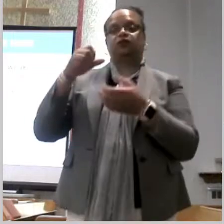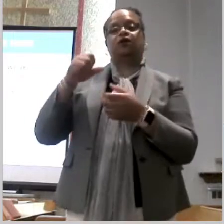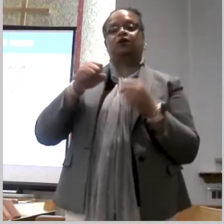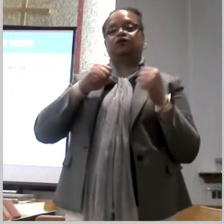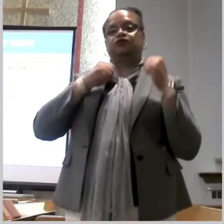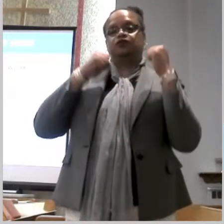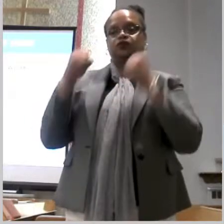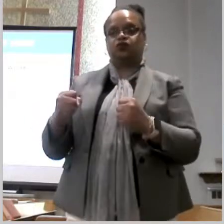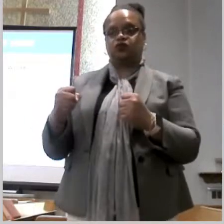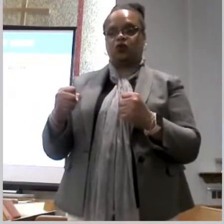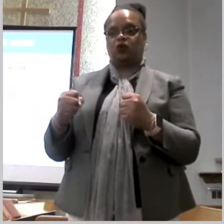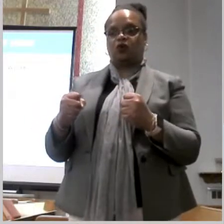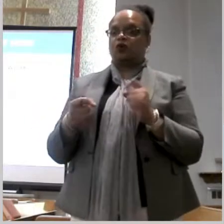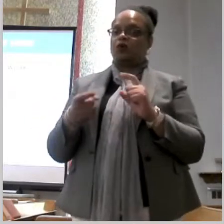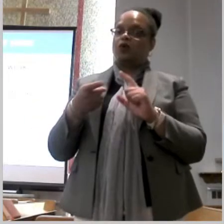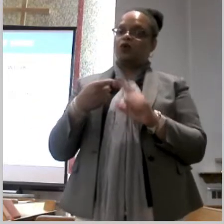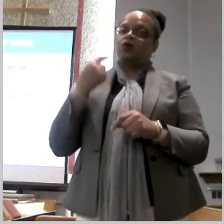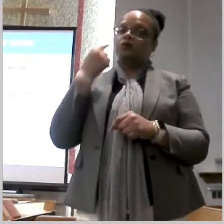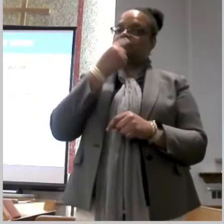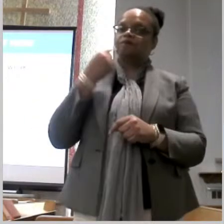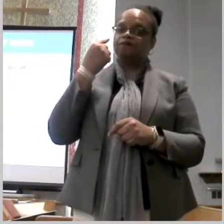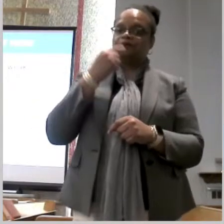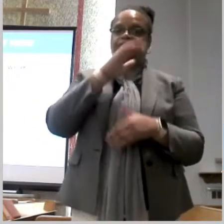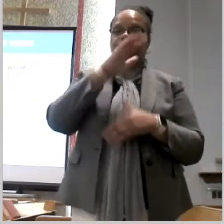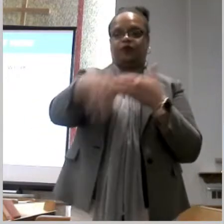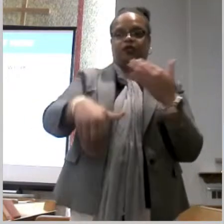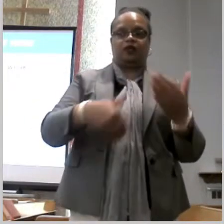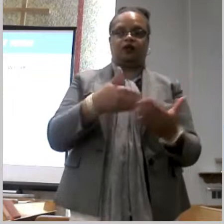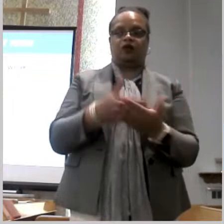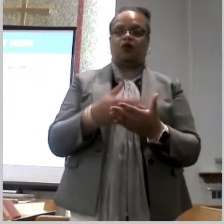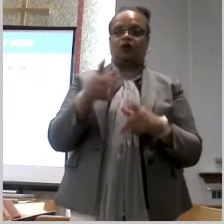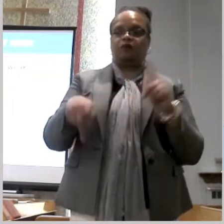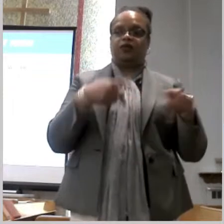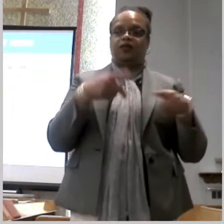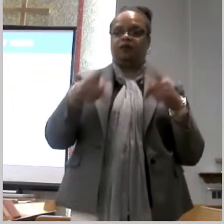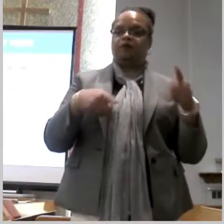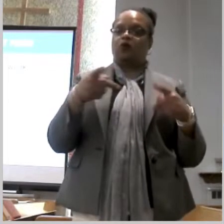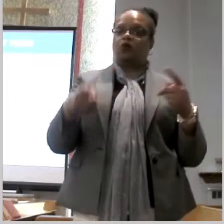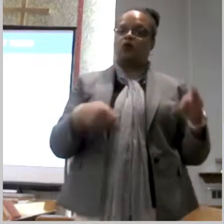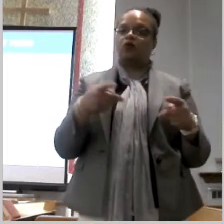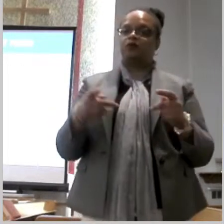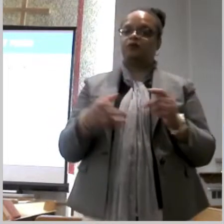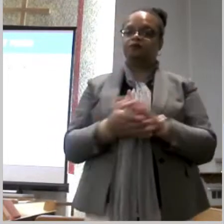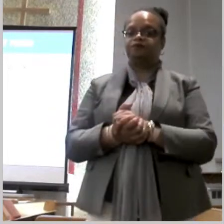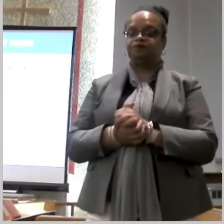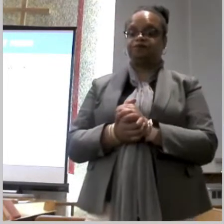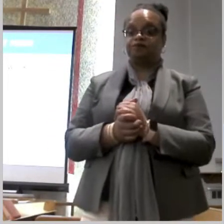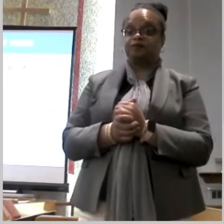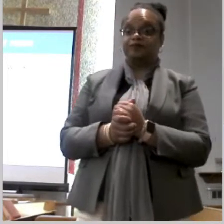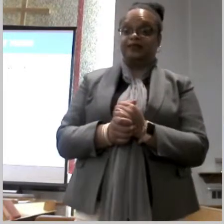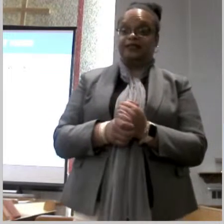the strong, from the lips of all people.